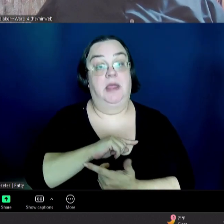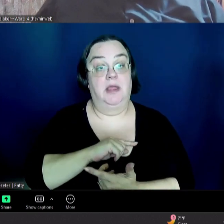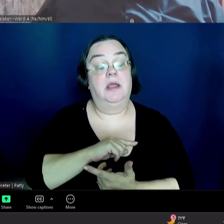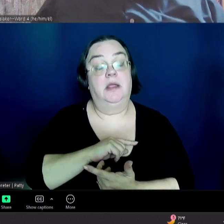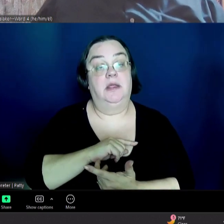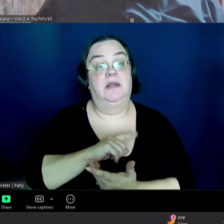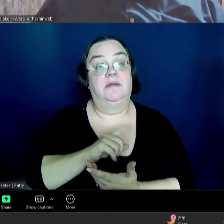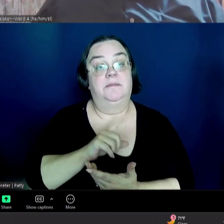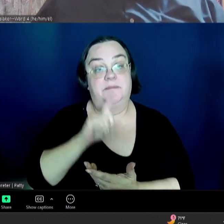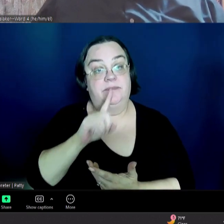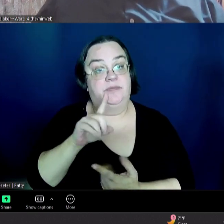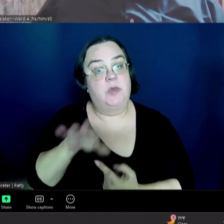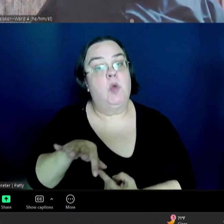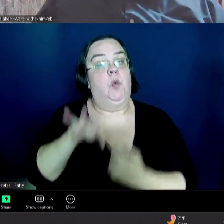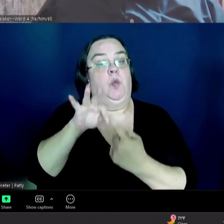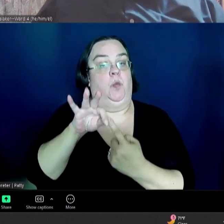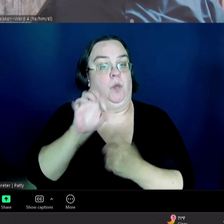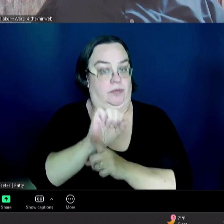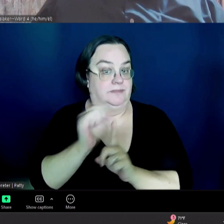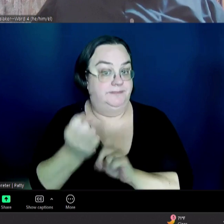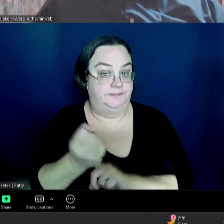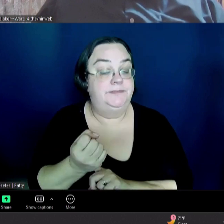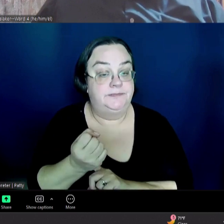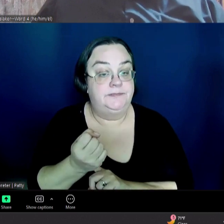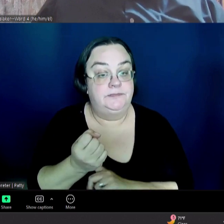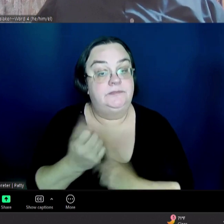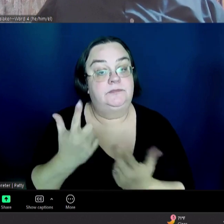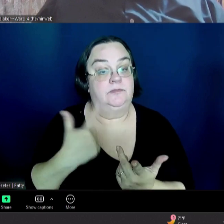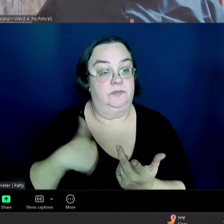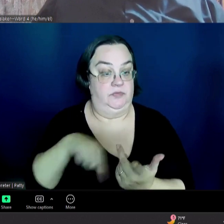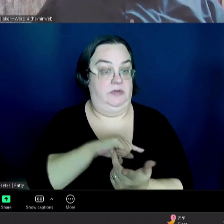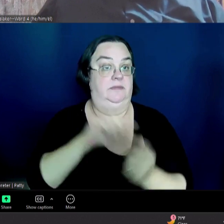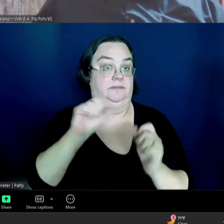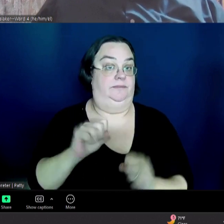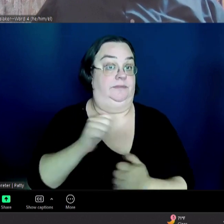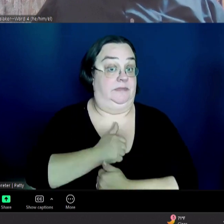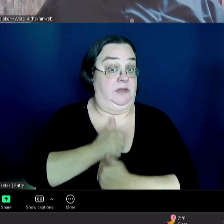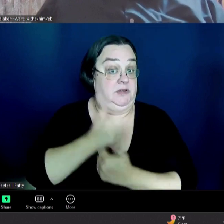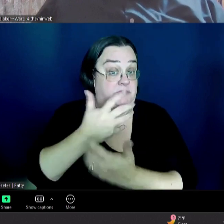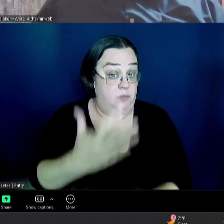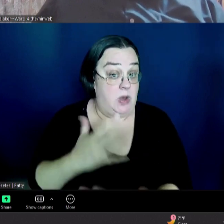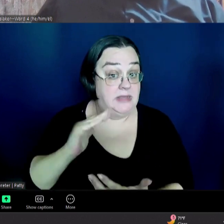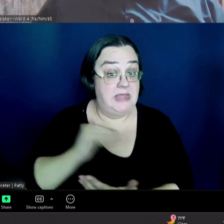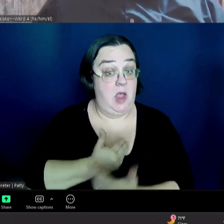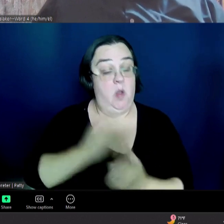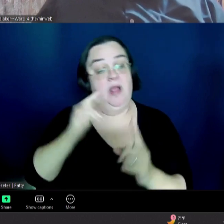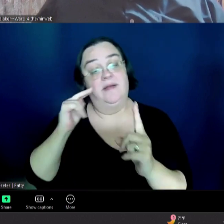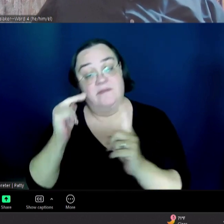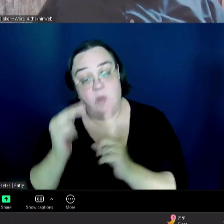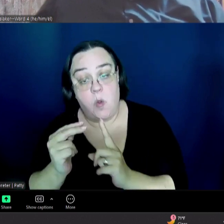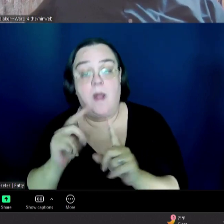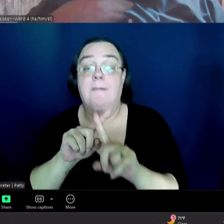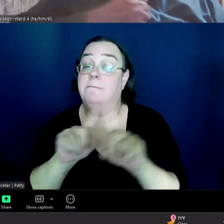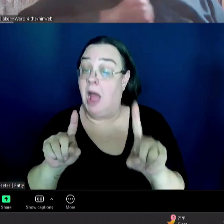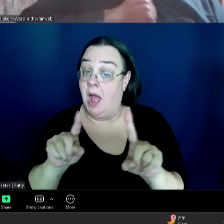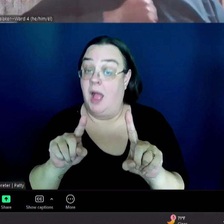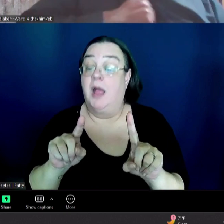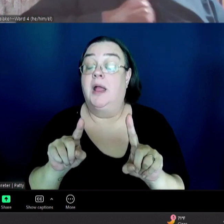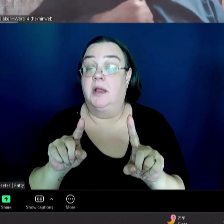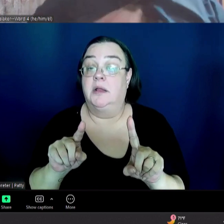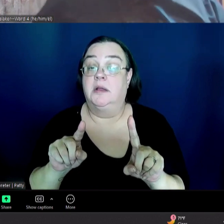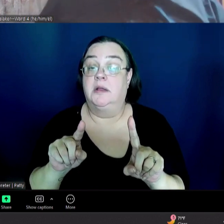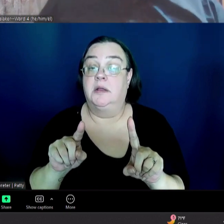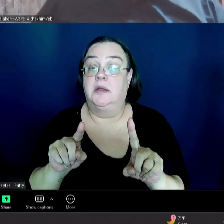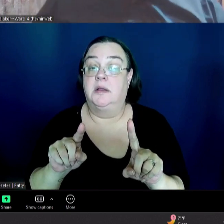a unique situation where we can express our viewpoints, but also we can